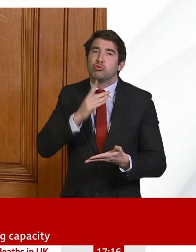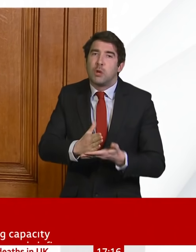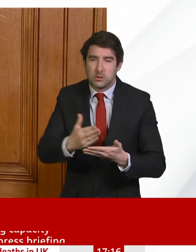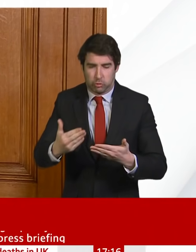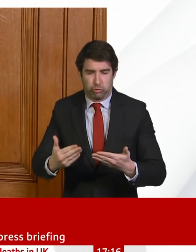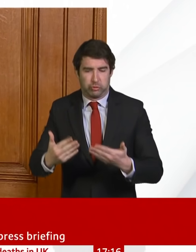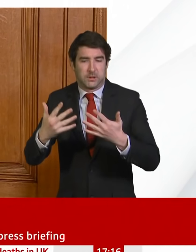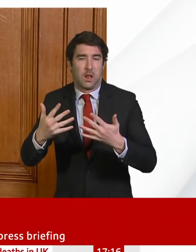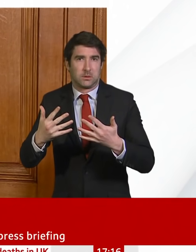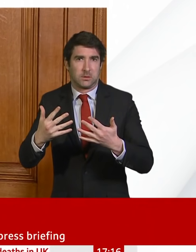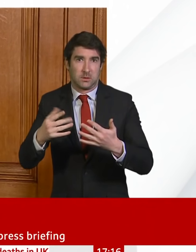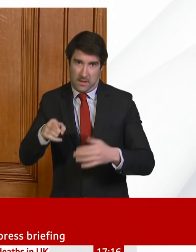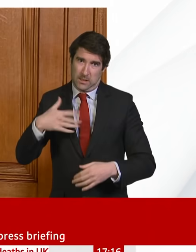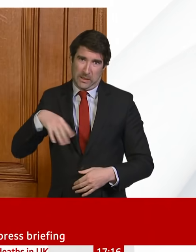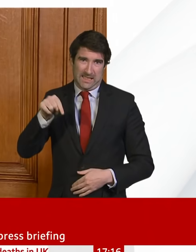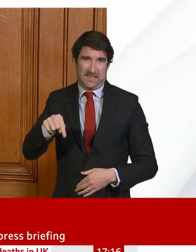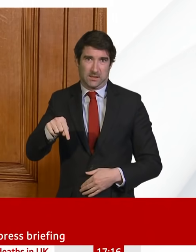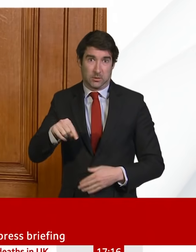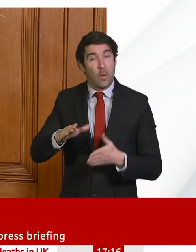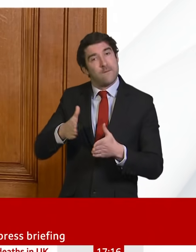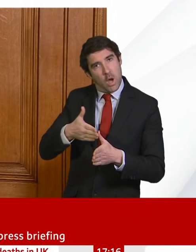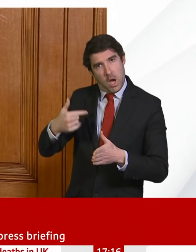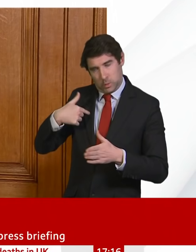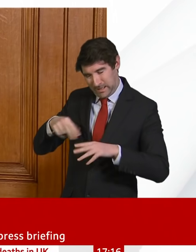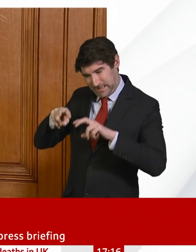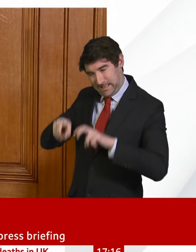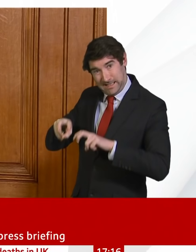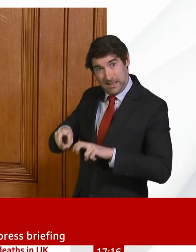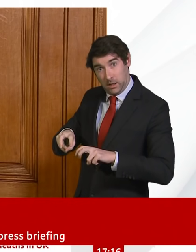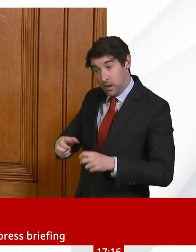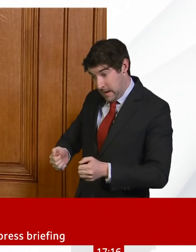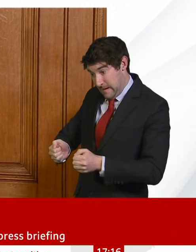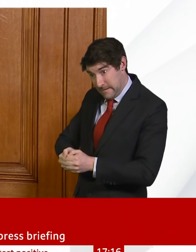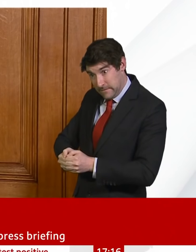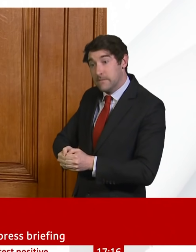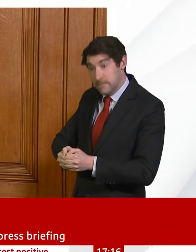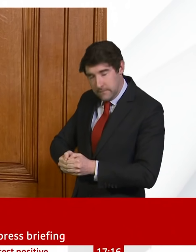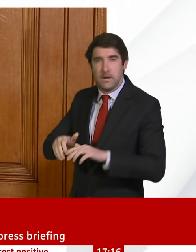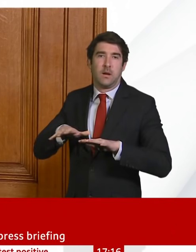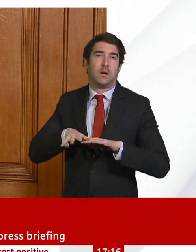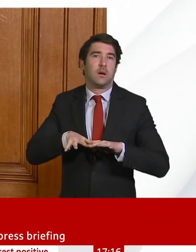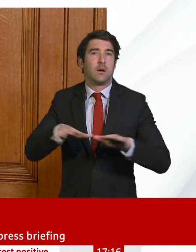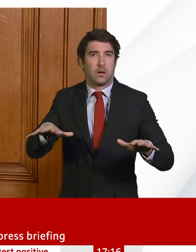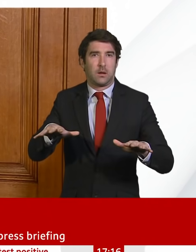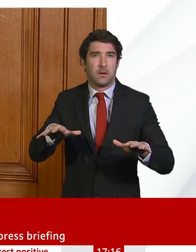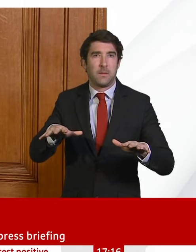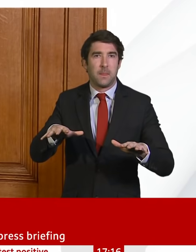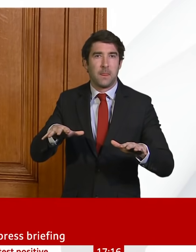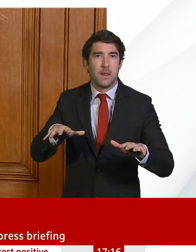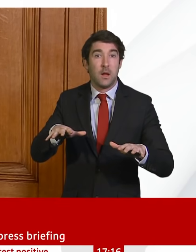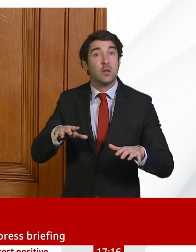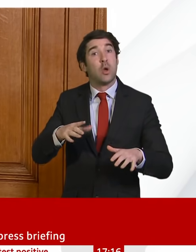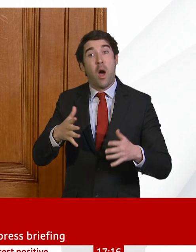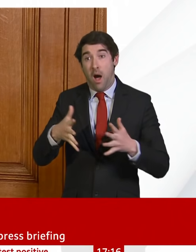is called seroprevalence, where our own labs are testing the validity of whether the blood samples we're getting